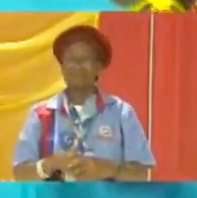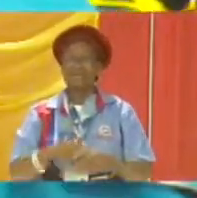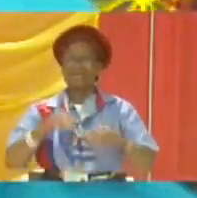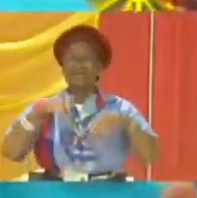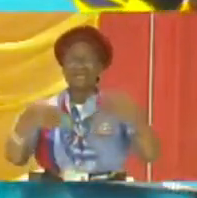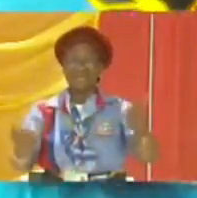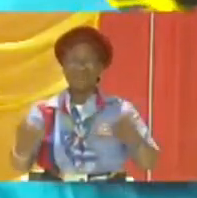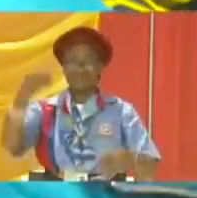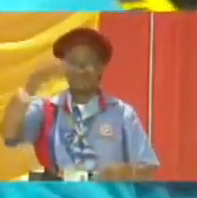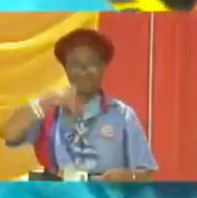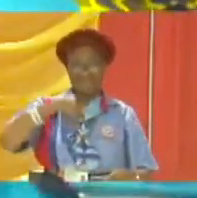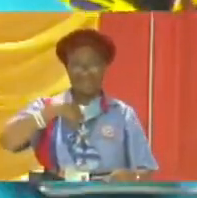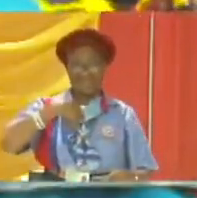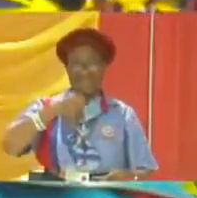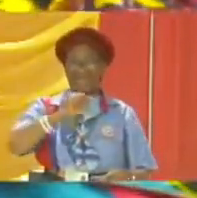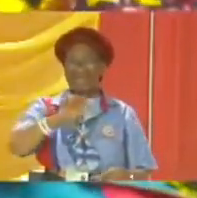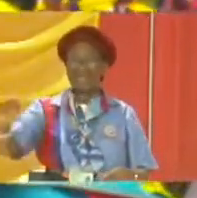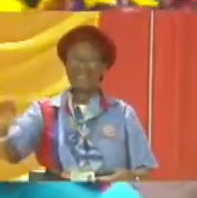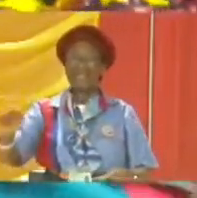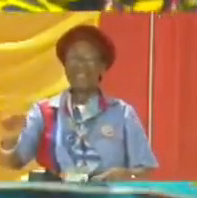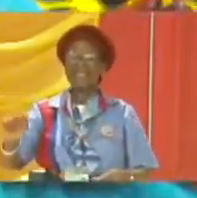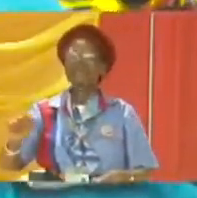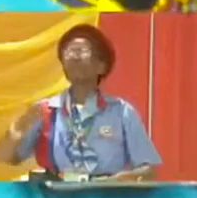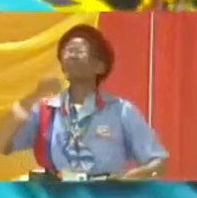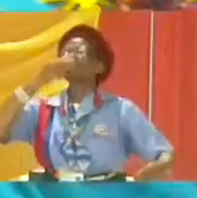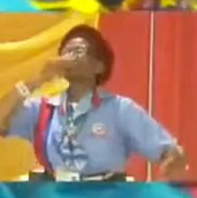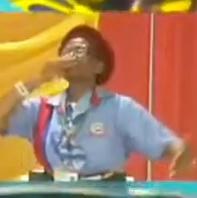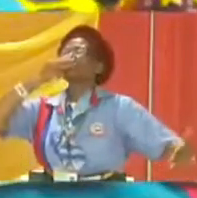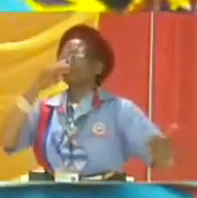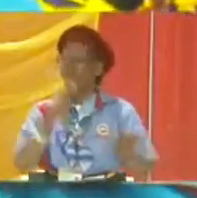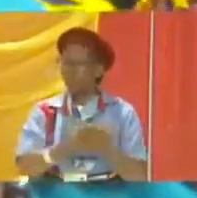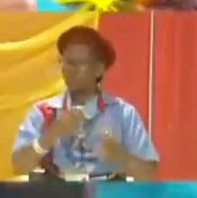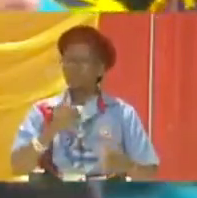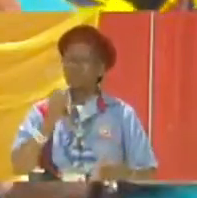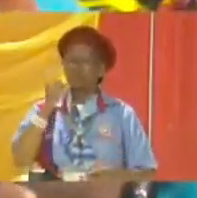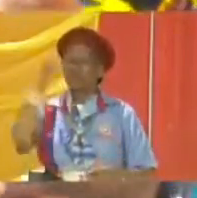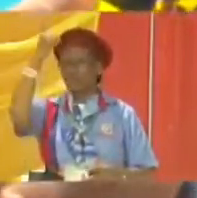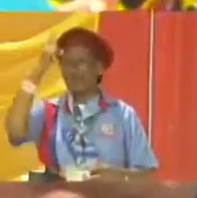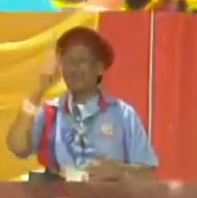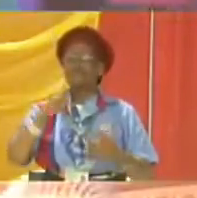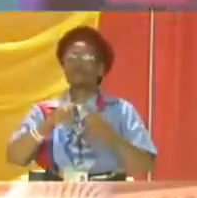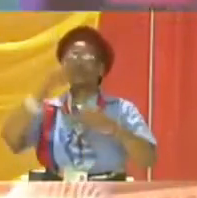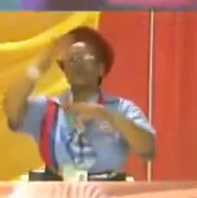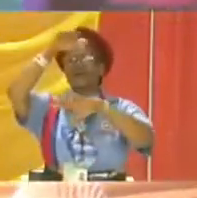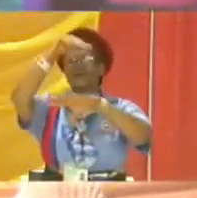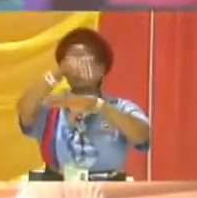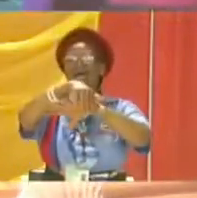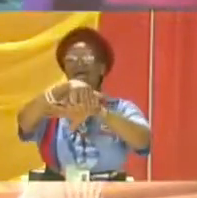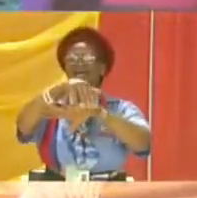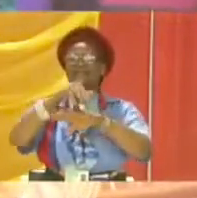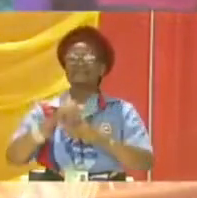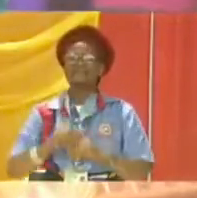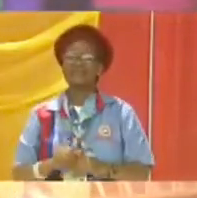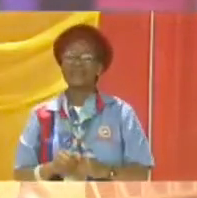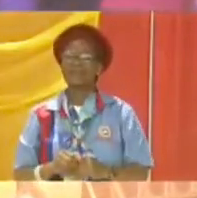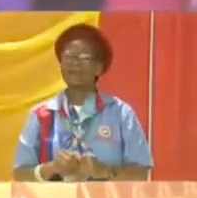me a pleasant surprise tonight. Oluwa, ya milenu lona ara lale yi.